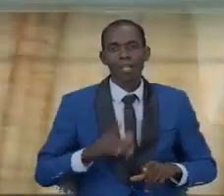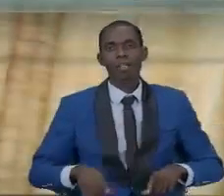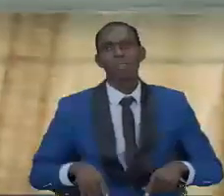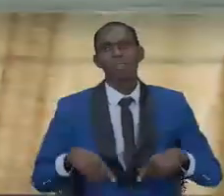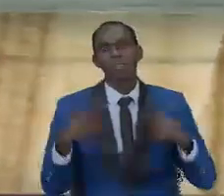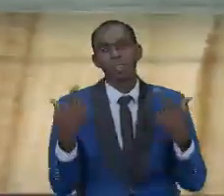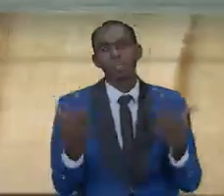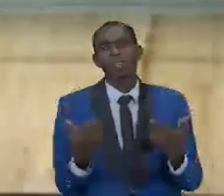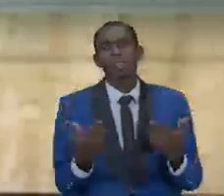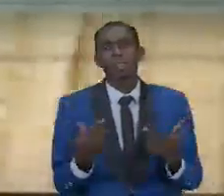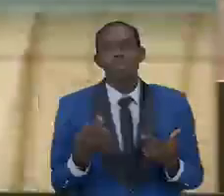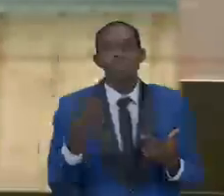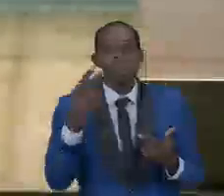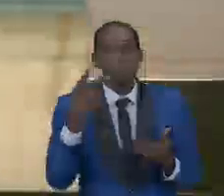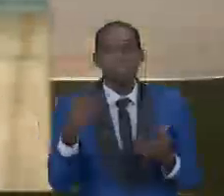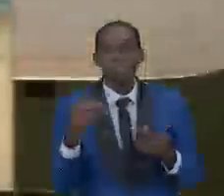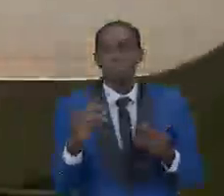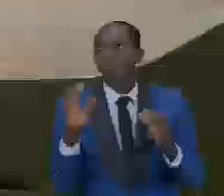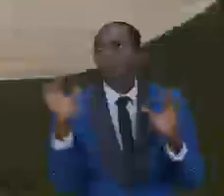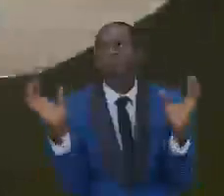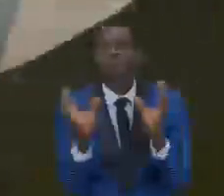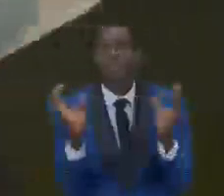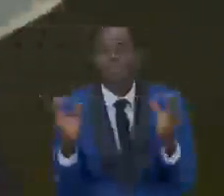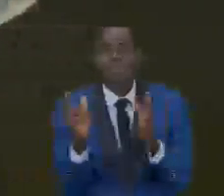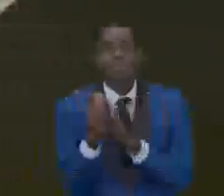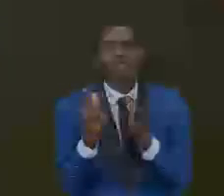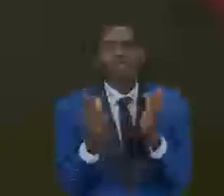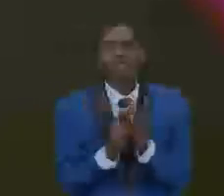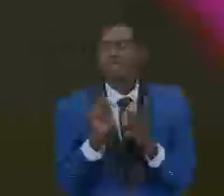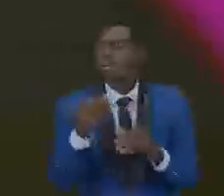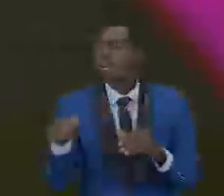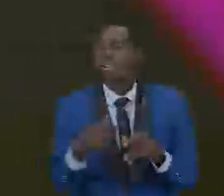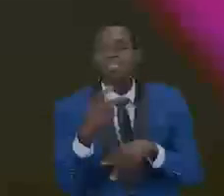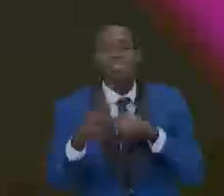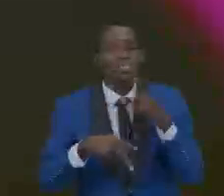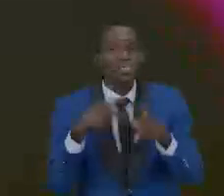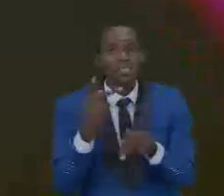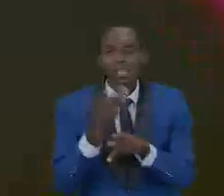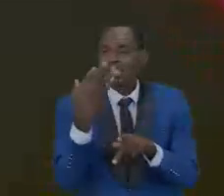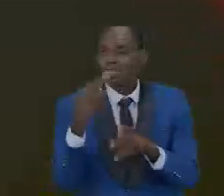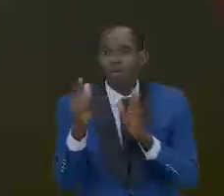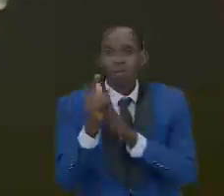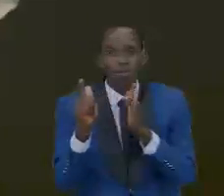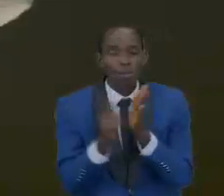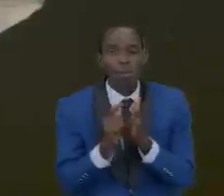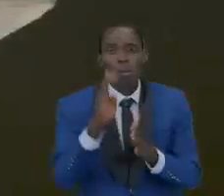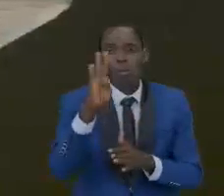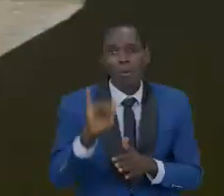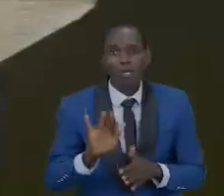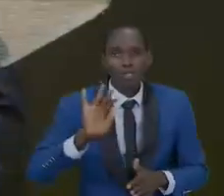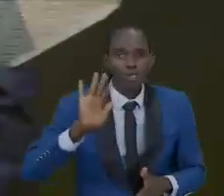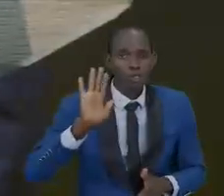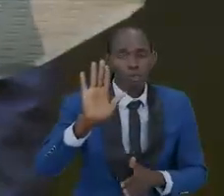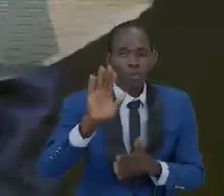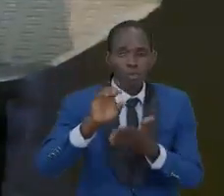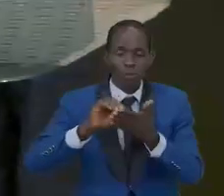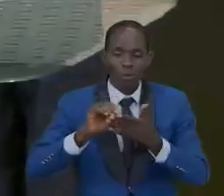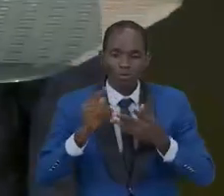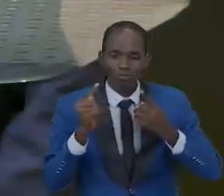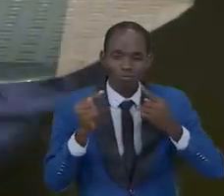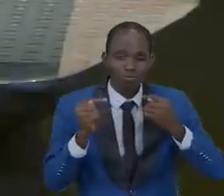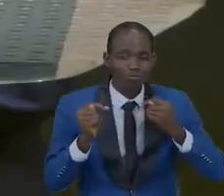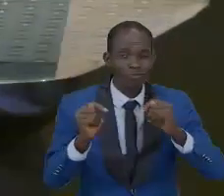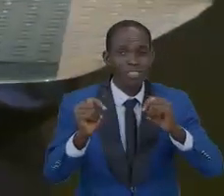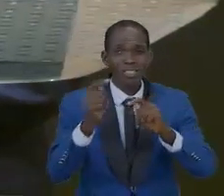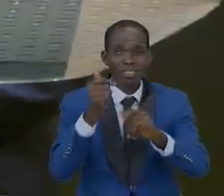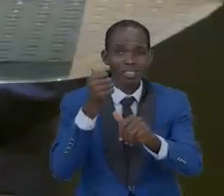ceremonial law and the civil law every kind of law by your trial by yourself no